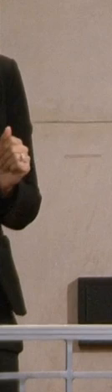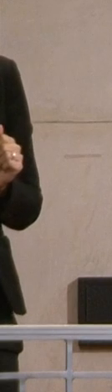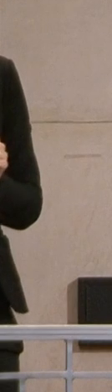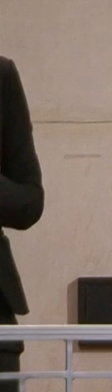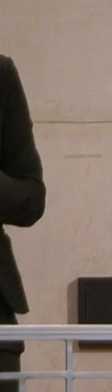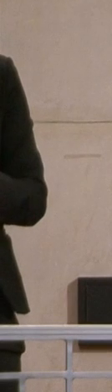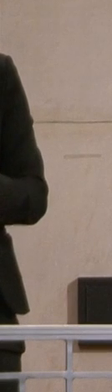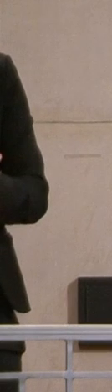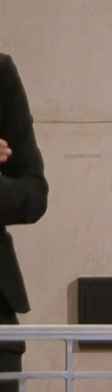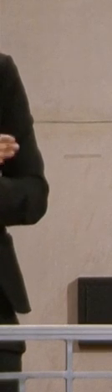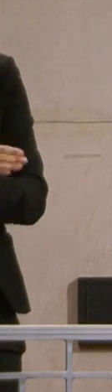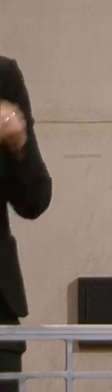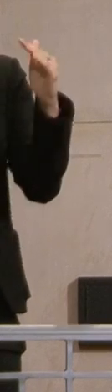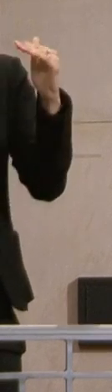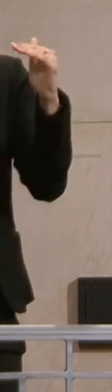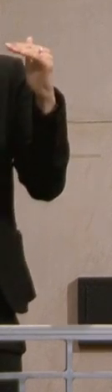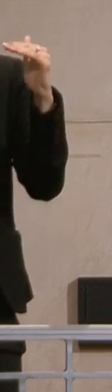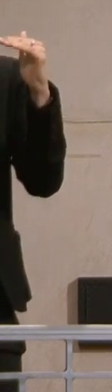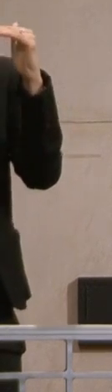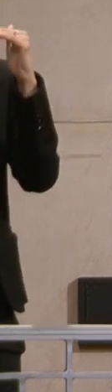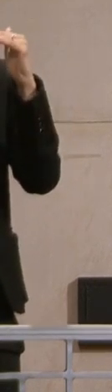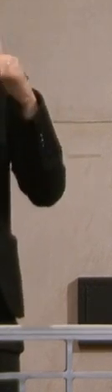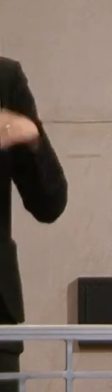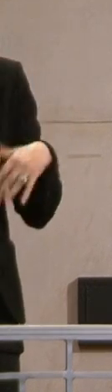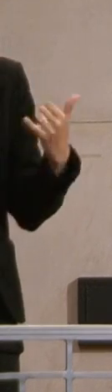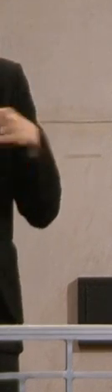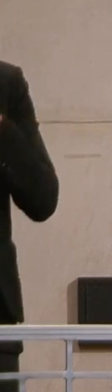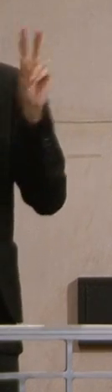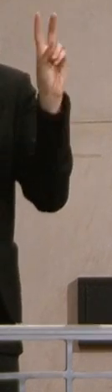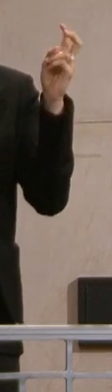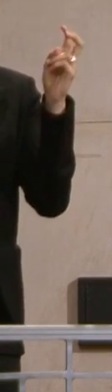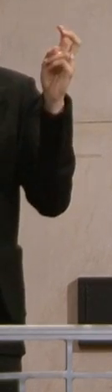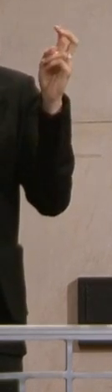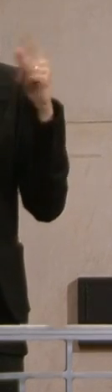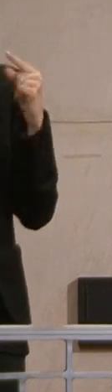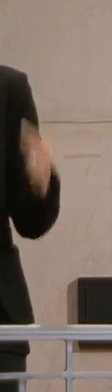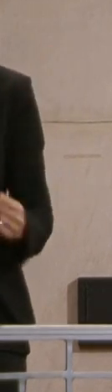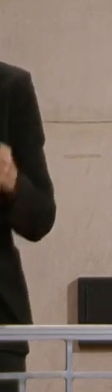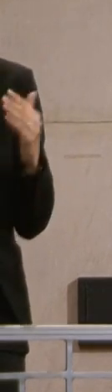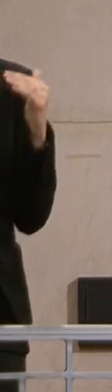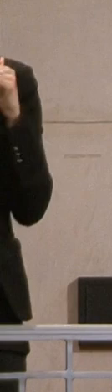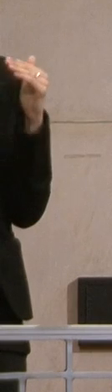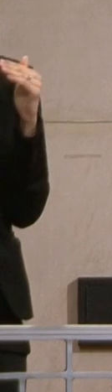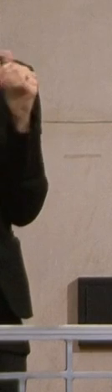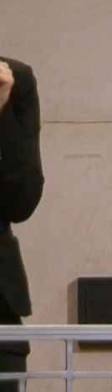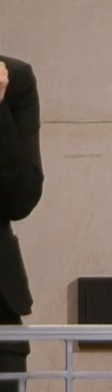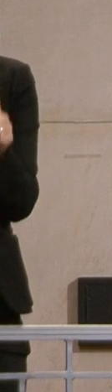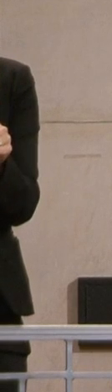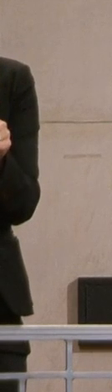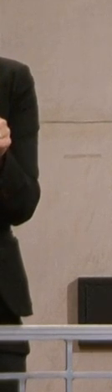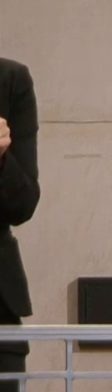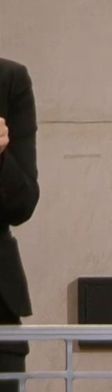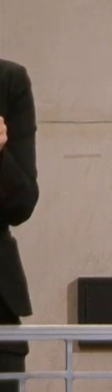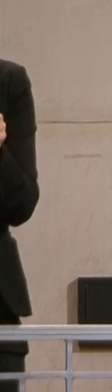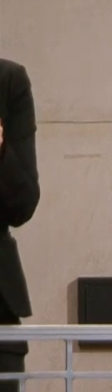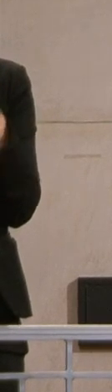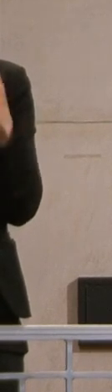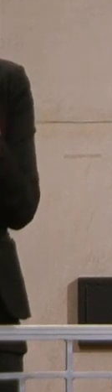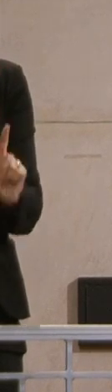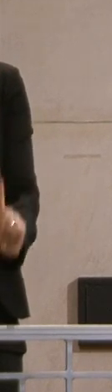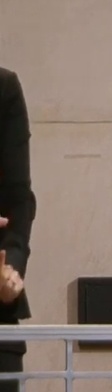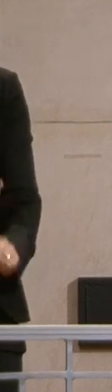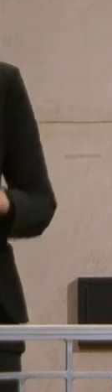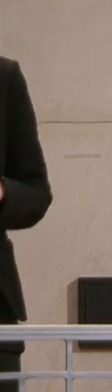promise little by little." The theme for today's program, the struggle for equality continues, echoes that sentiment.